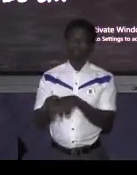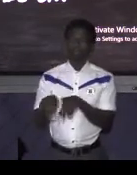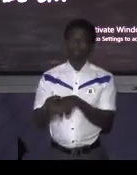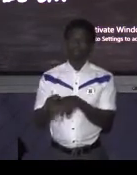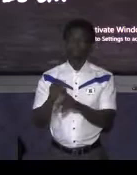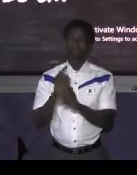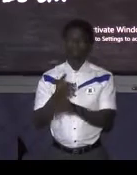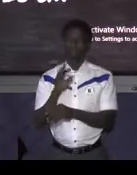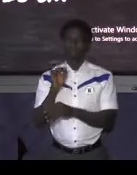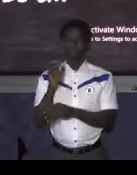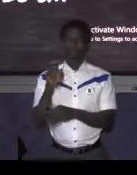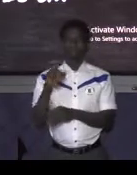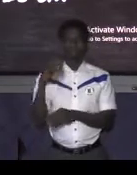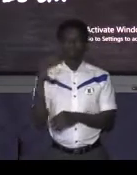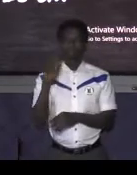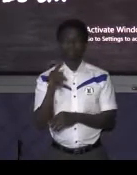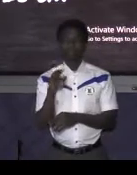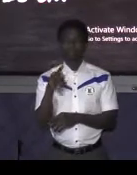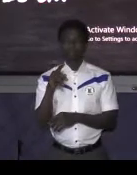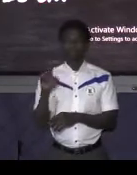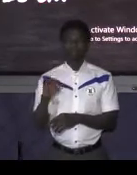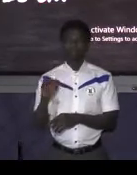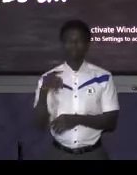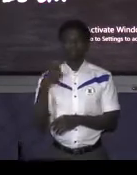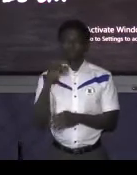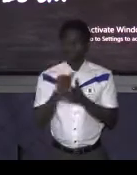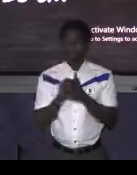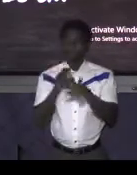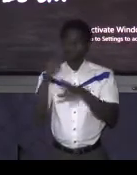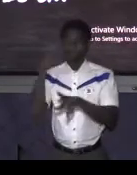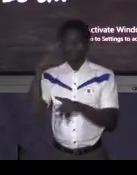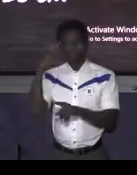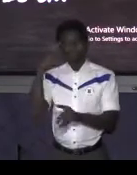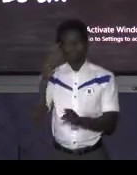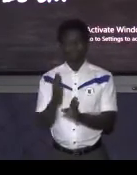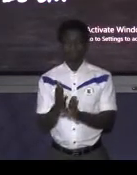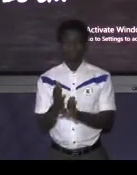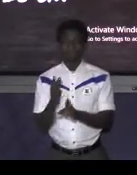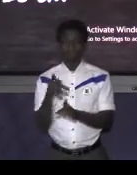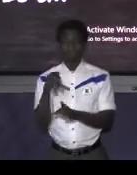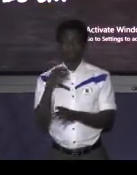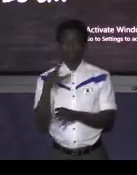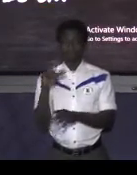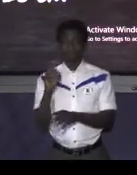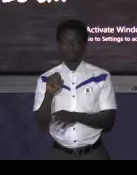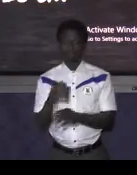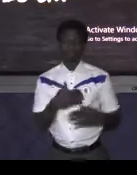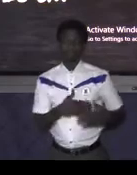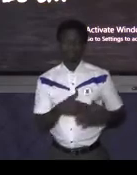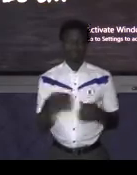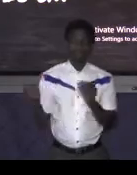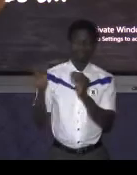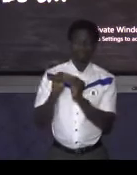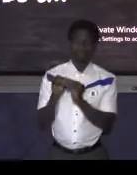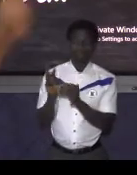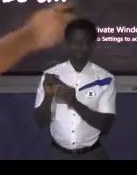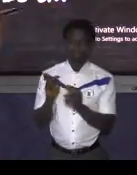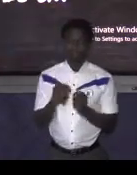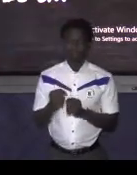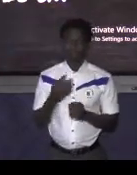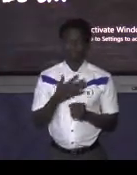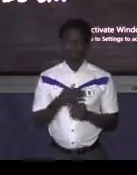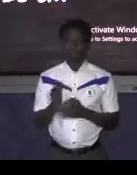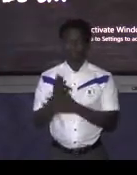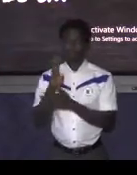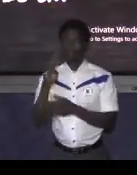The formula of a trapezium says that you look for the parallel sides, add them together, and divide by 2. Half the sum of the